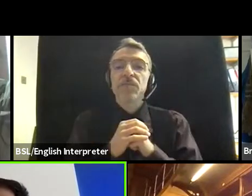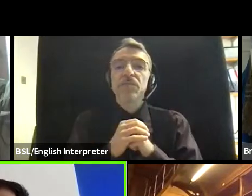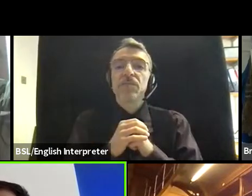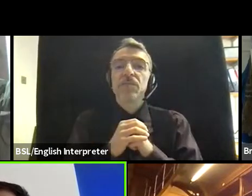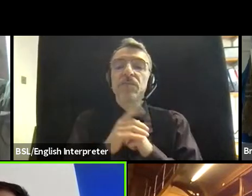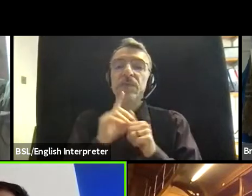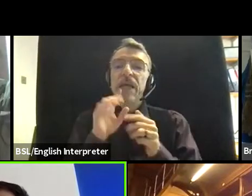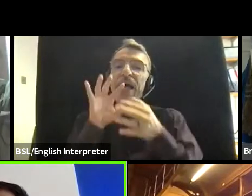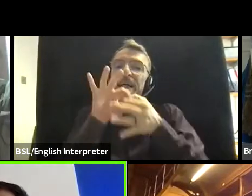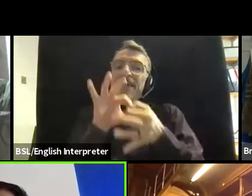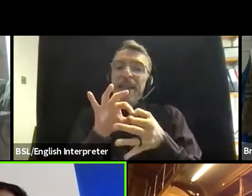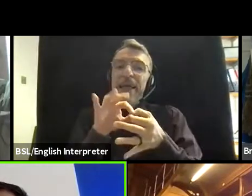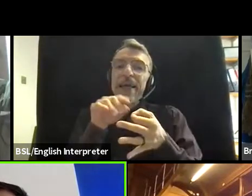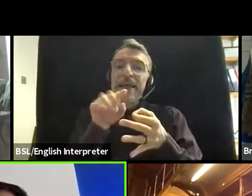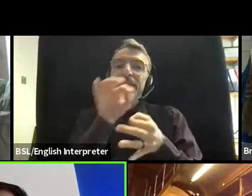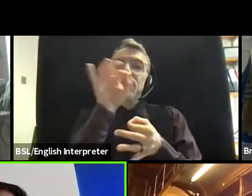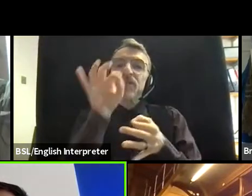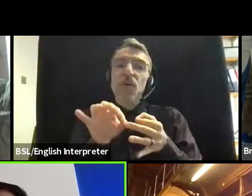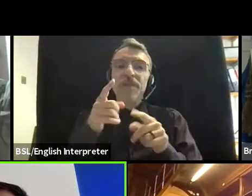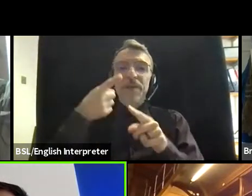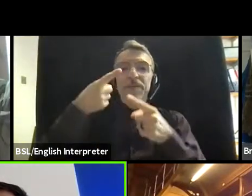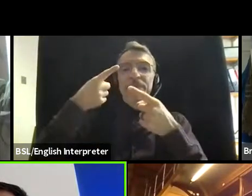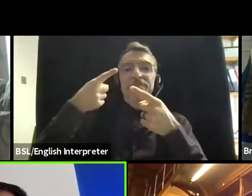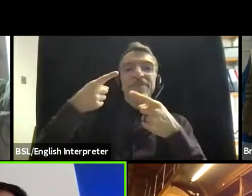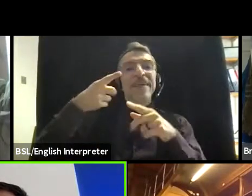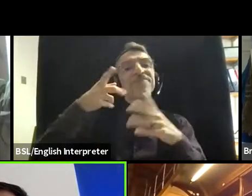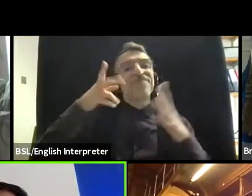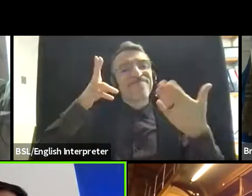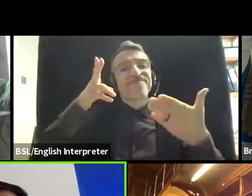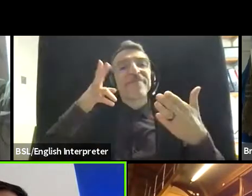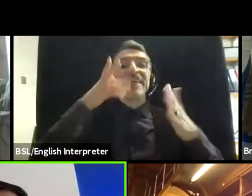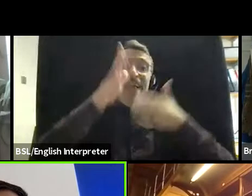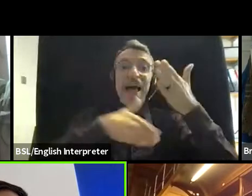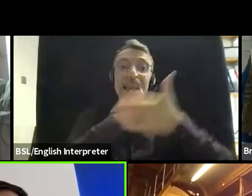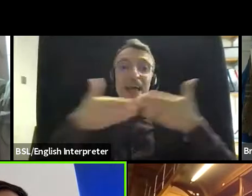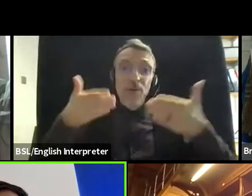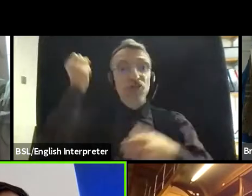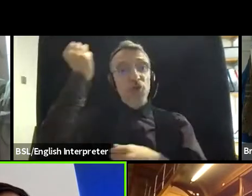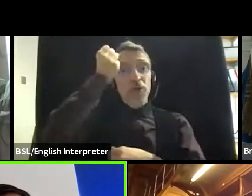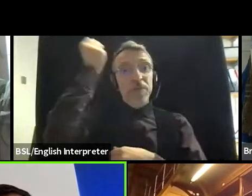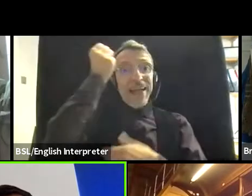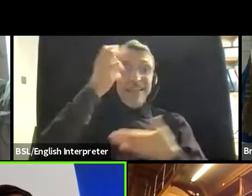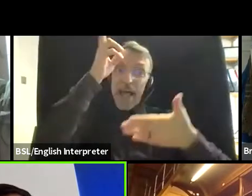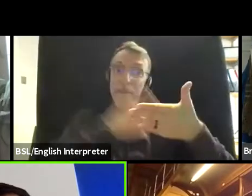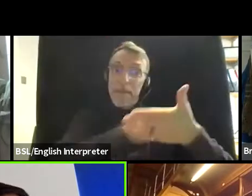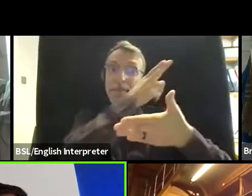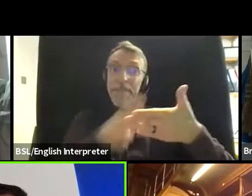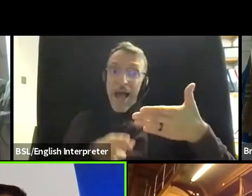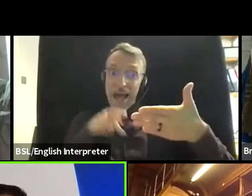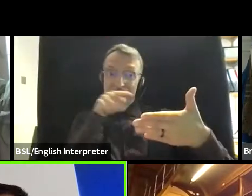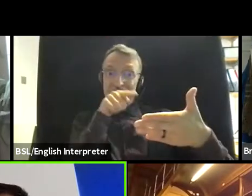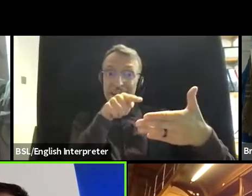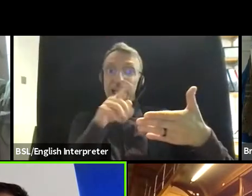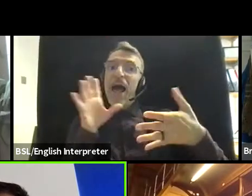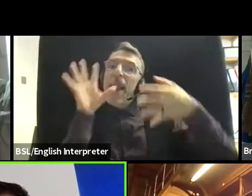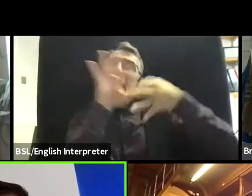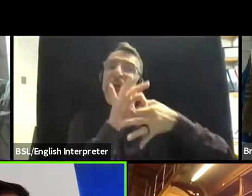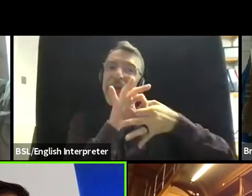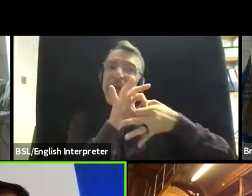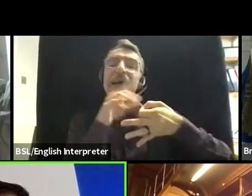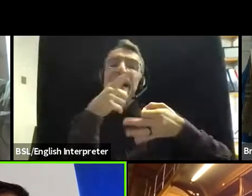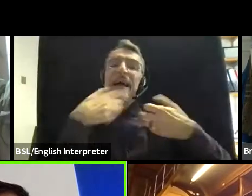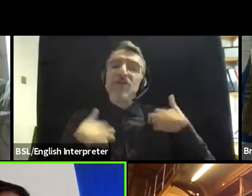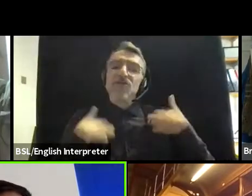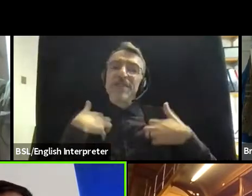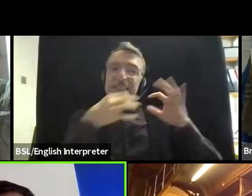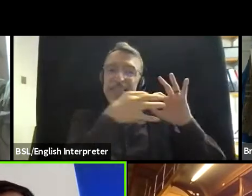the question on the prohibition of sign language in Uzbekistan, because this was really interesting